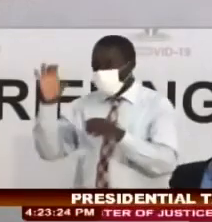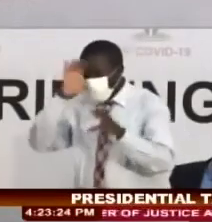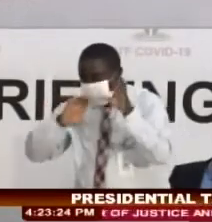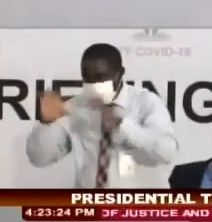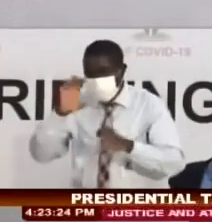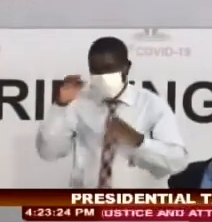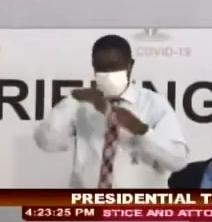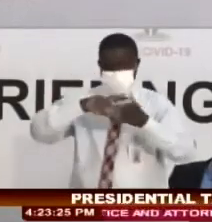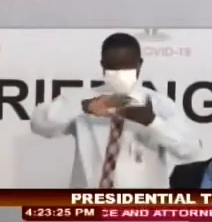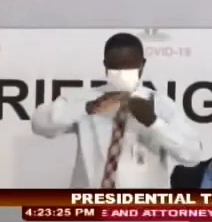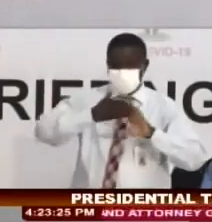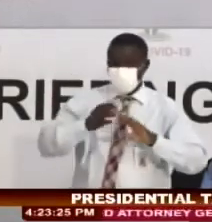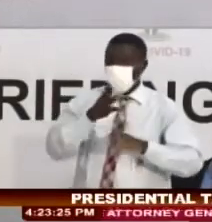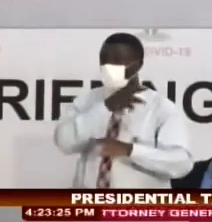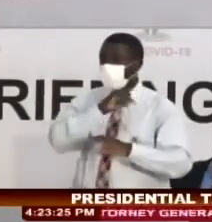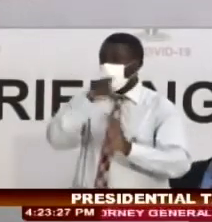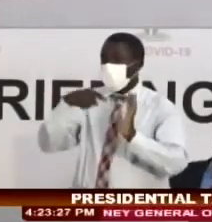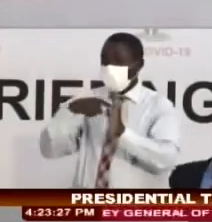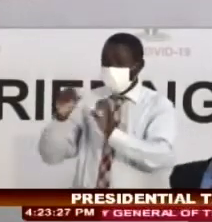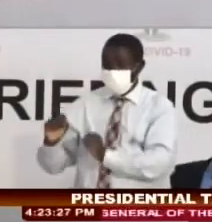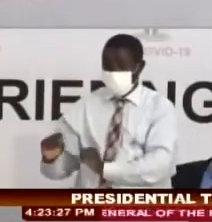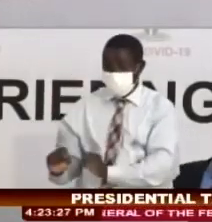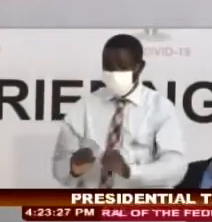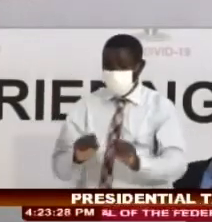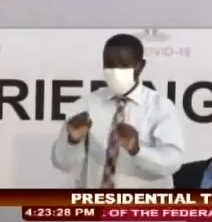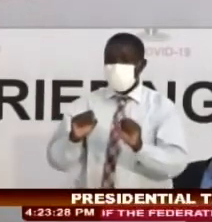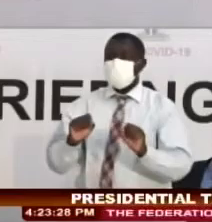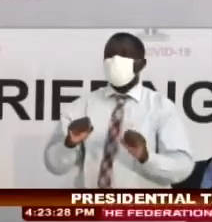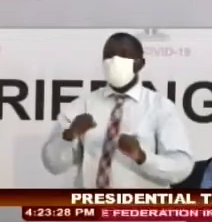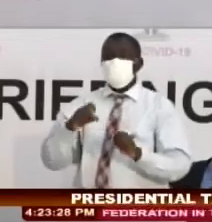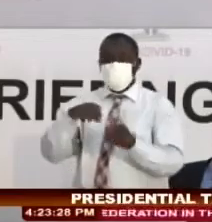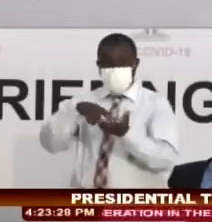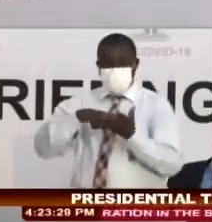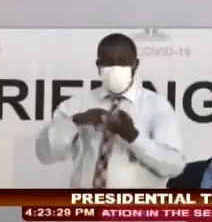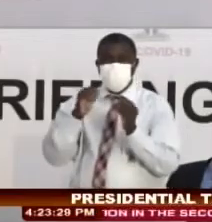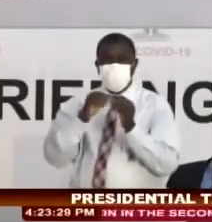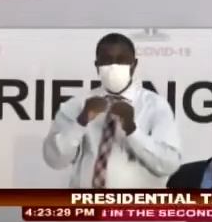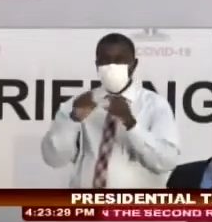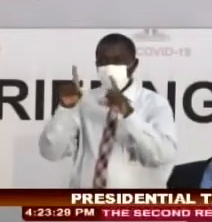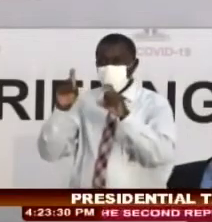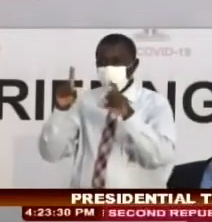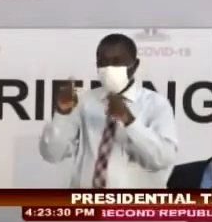and this strategy requires more testing kits and diagnostics.